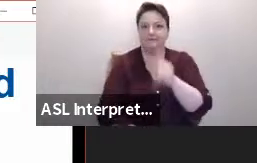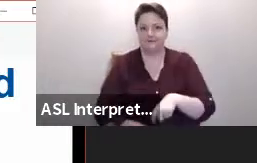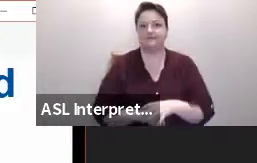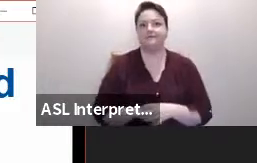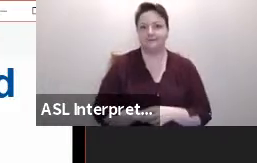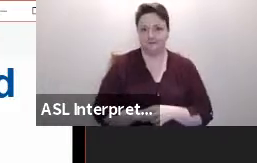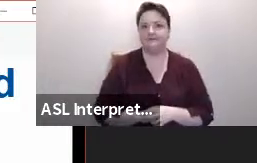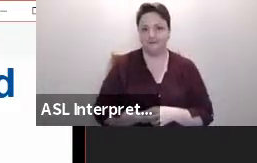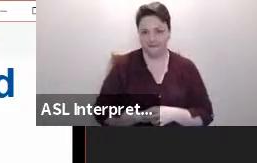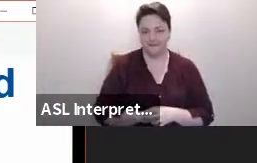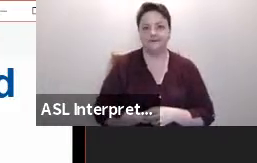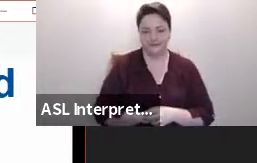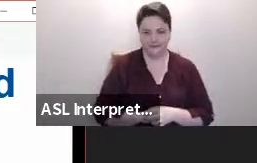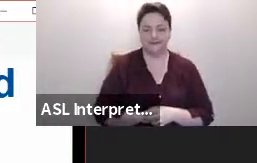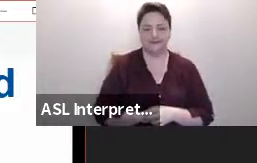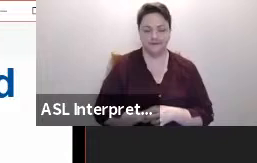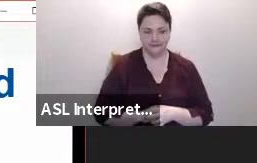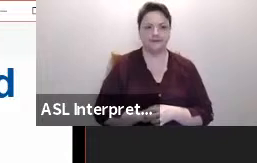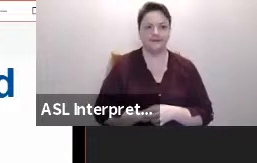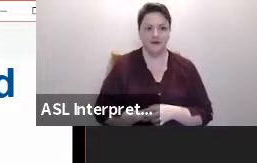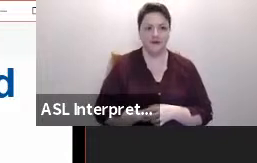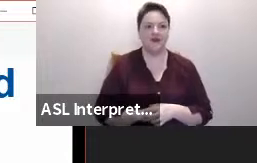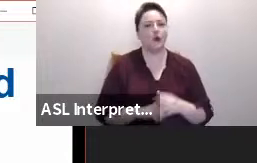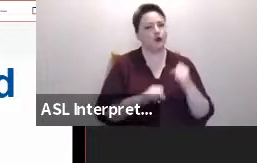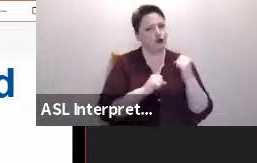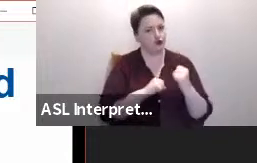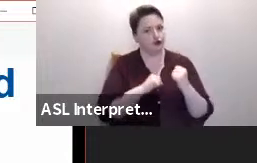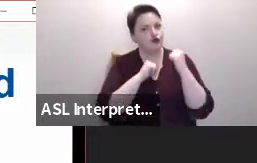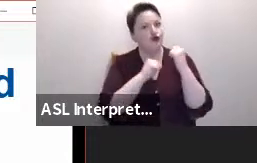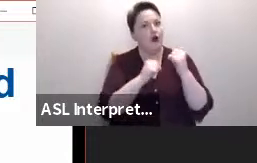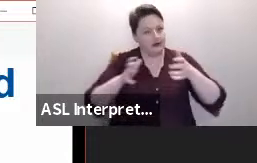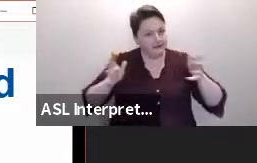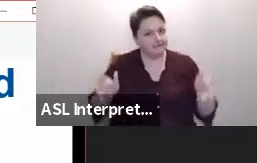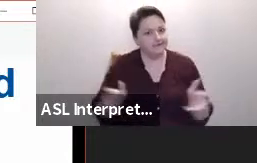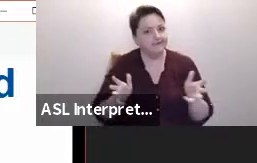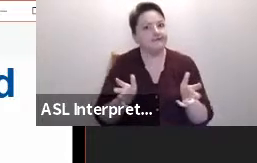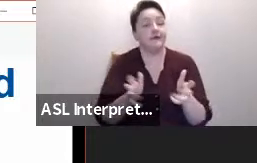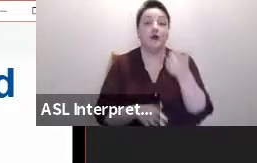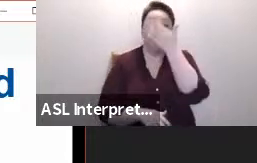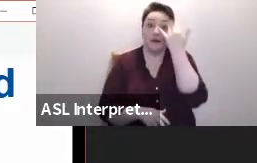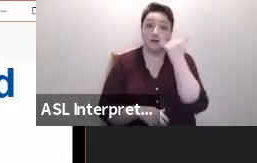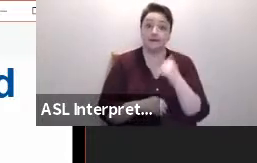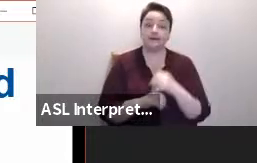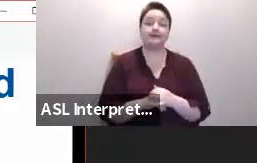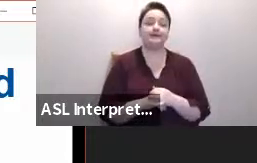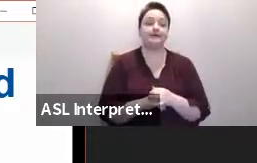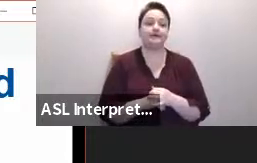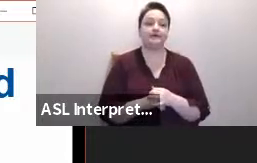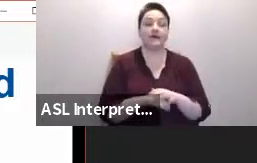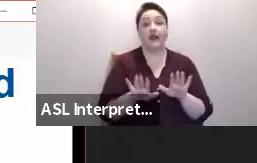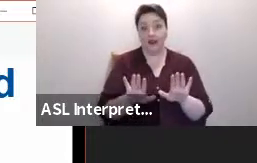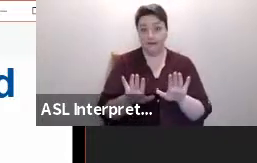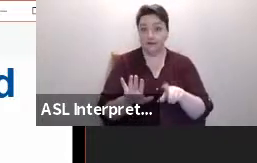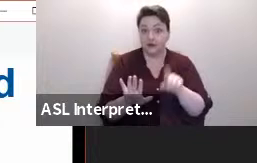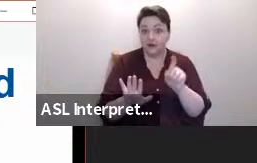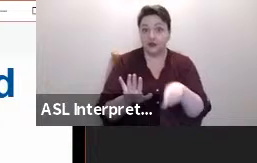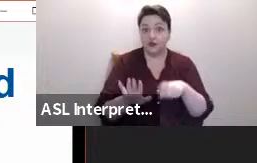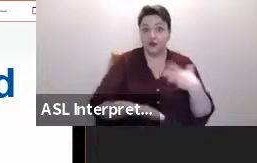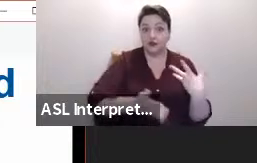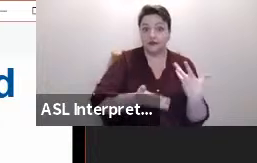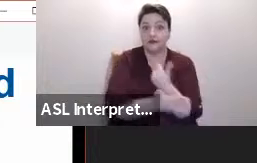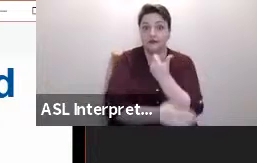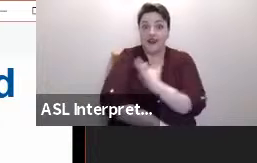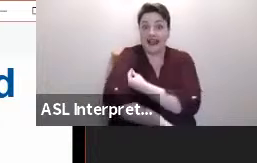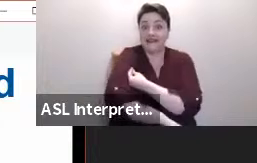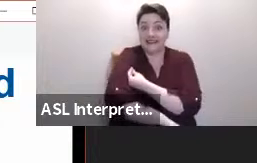It's something that we strongly encourage, because and you should get the